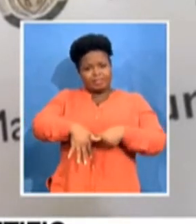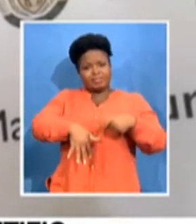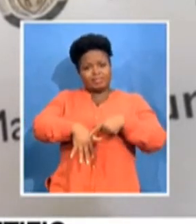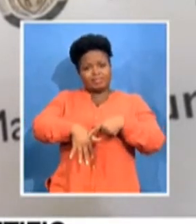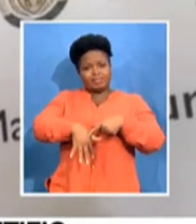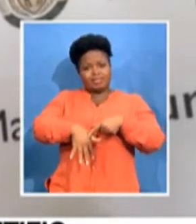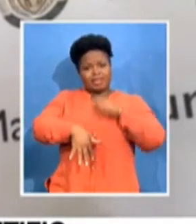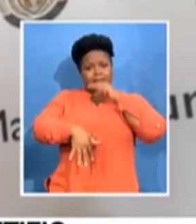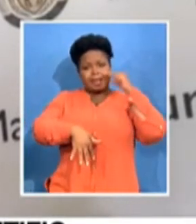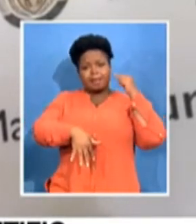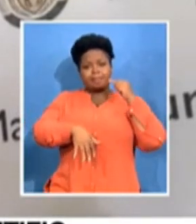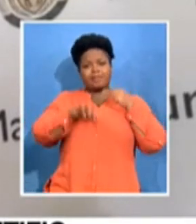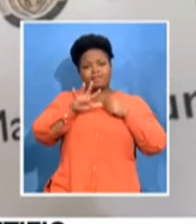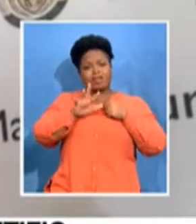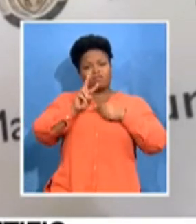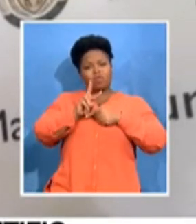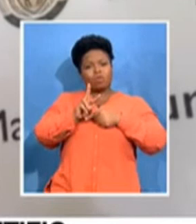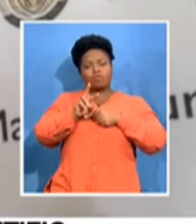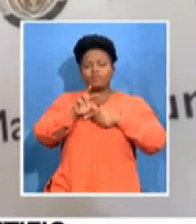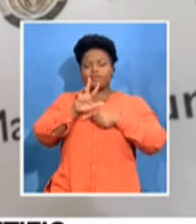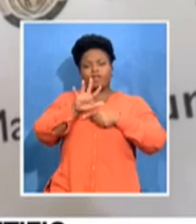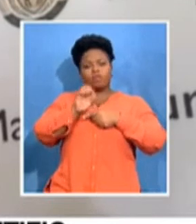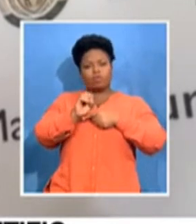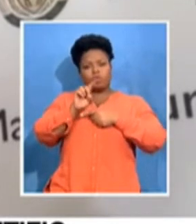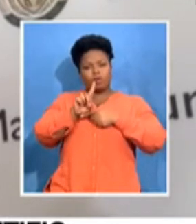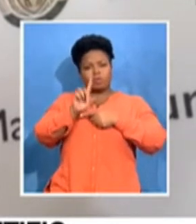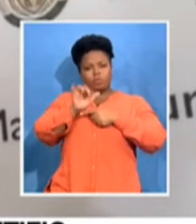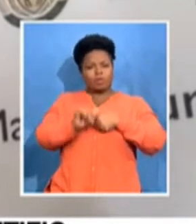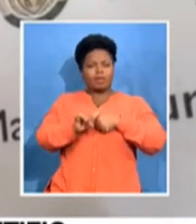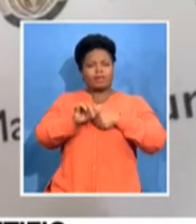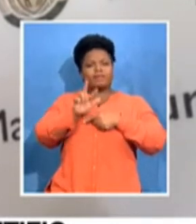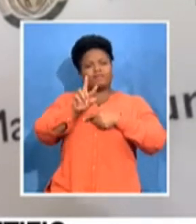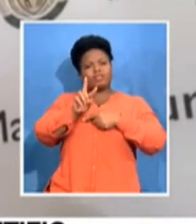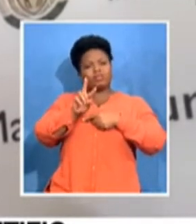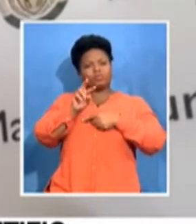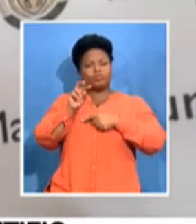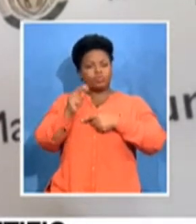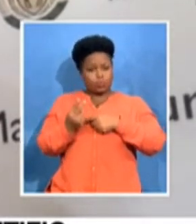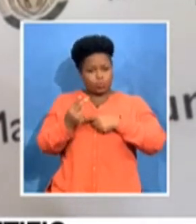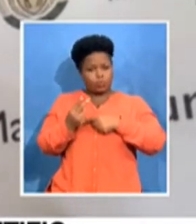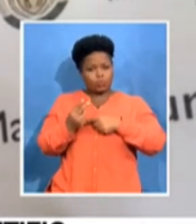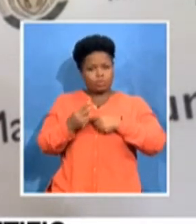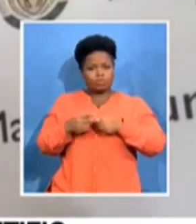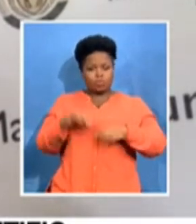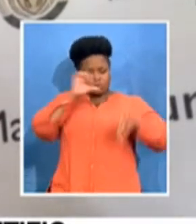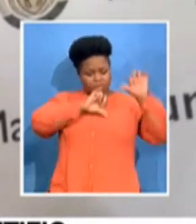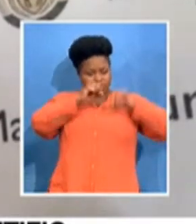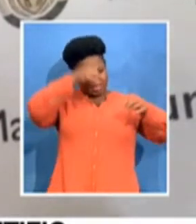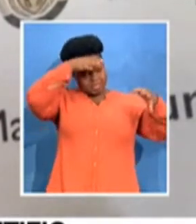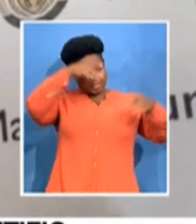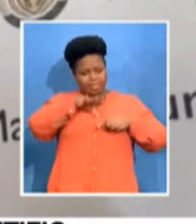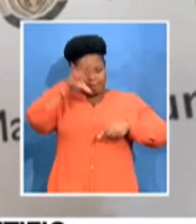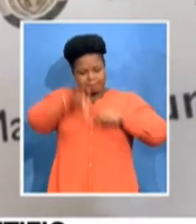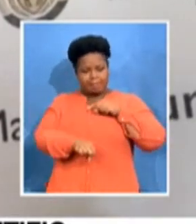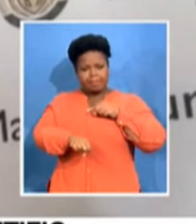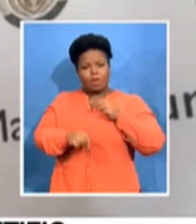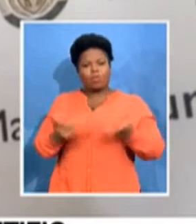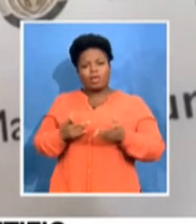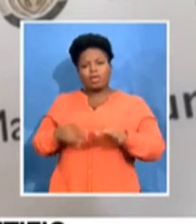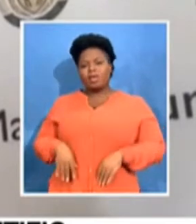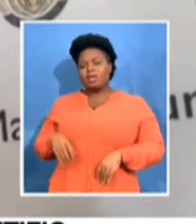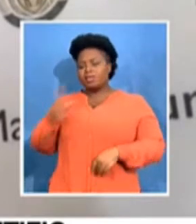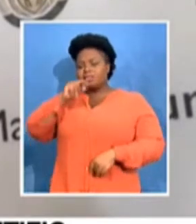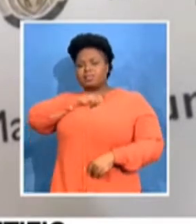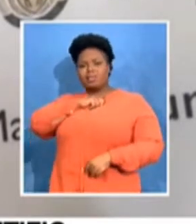501Y-V2 was discovered by our scientists based at the KwaZulu-Natal Research Innovation and Sequencing